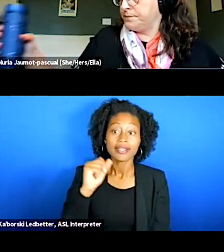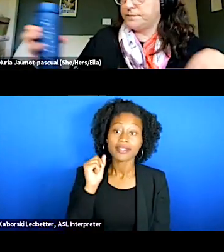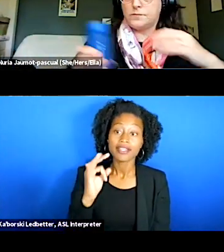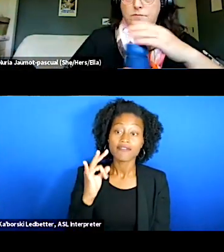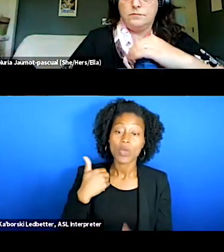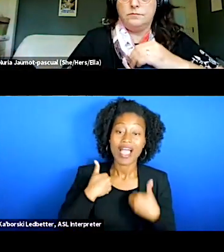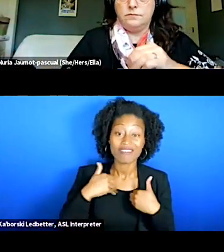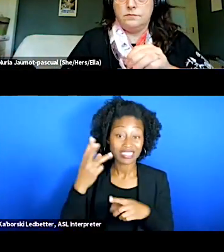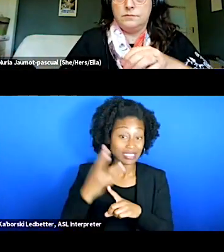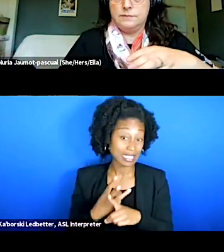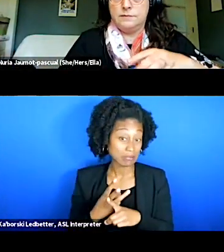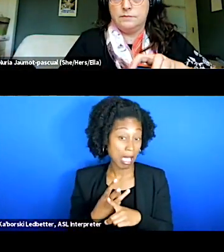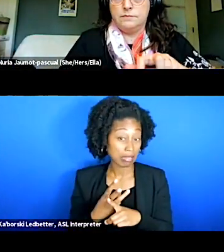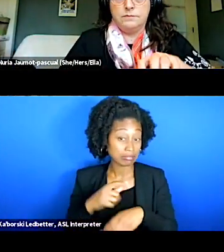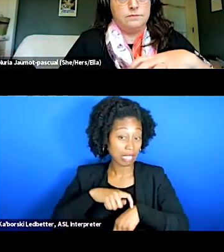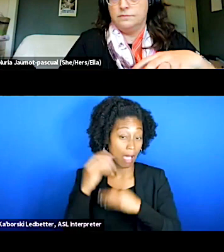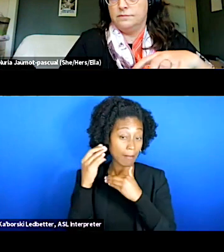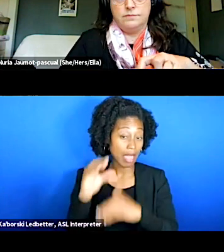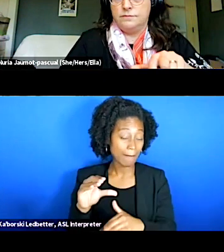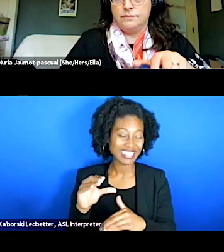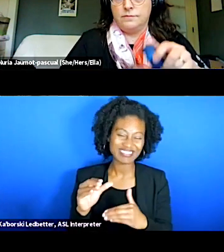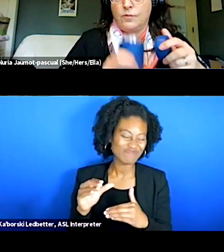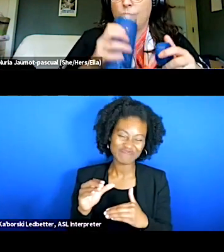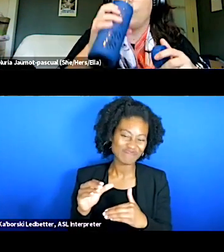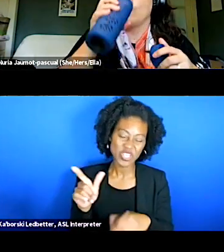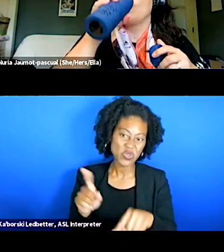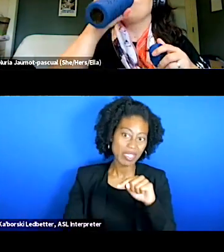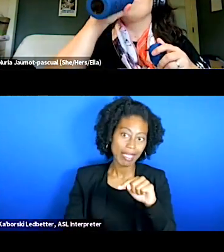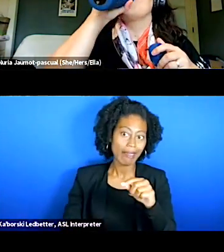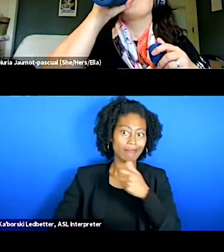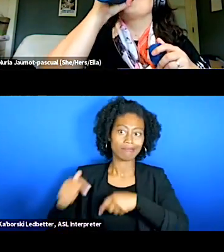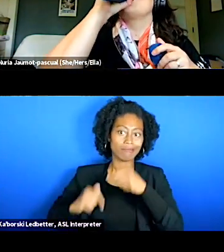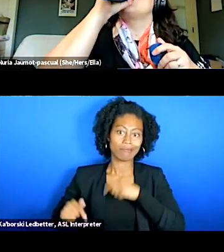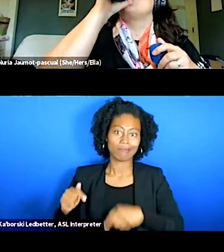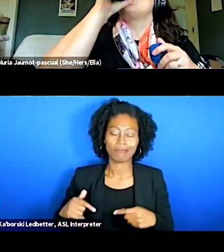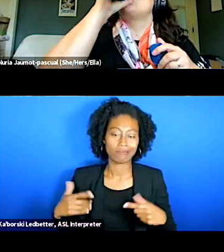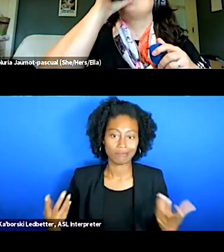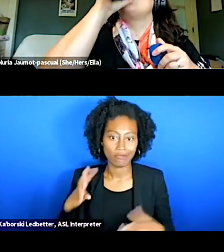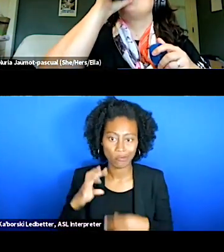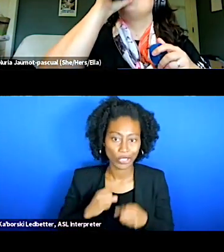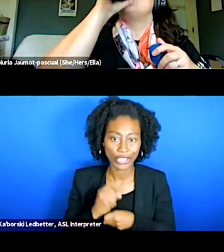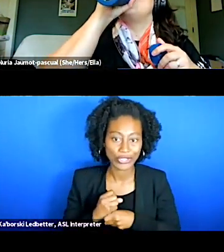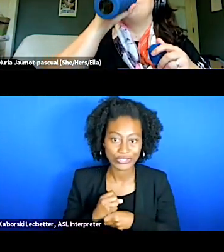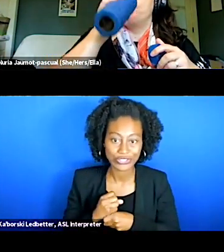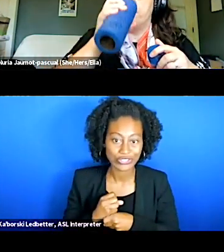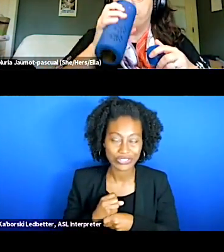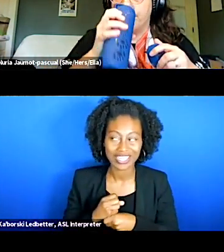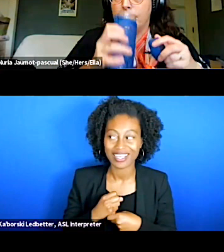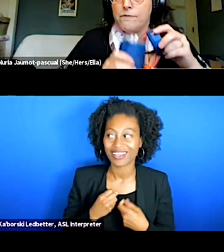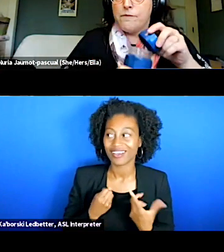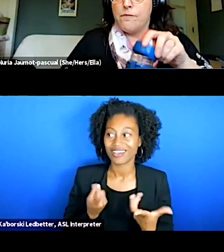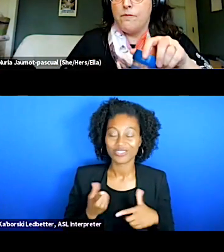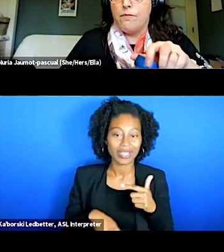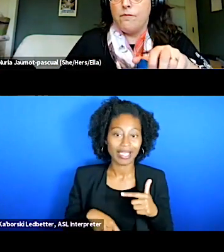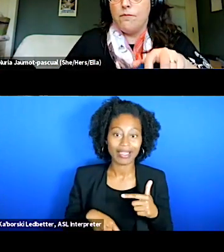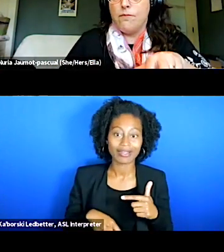6 months to do something, you can't go back 40 years. You can't take on 10 to